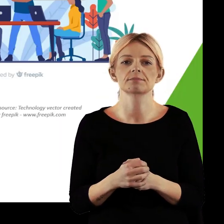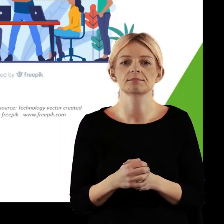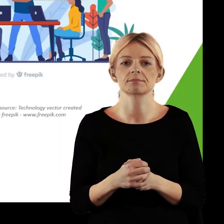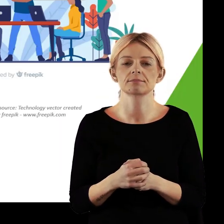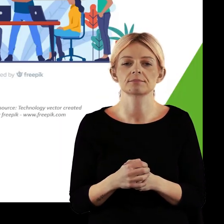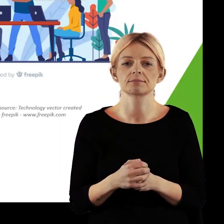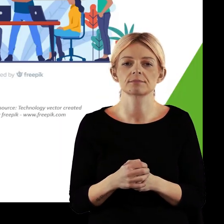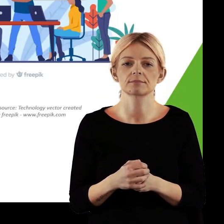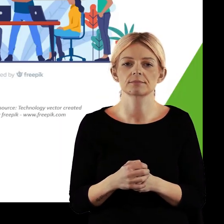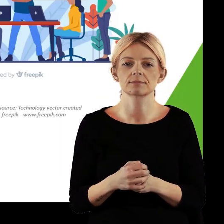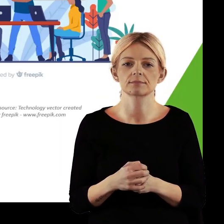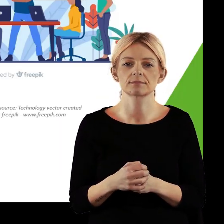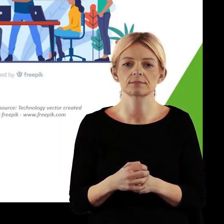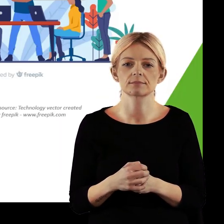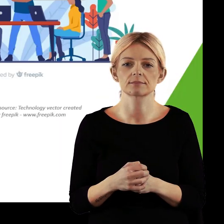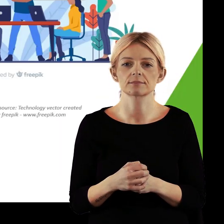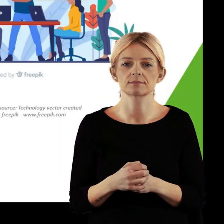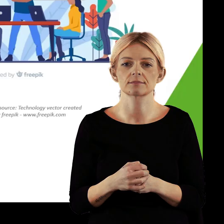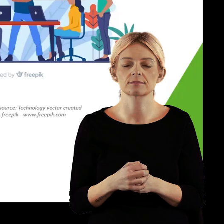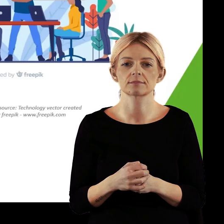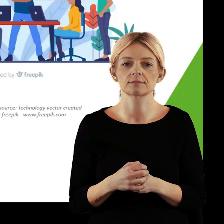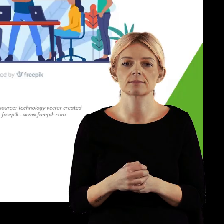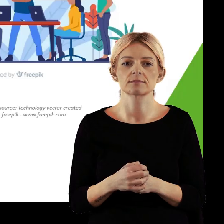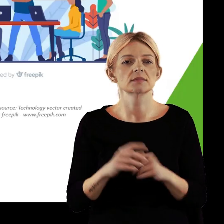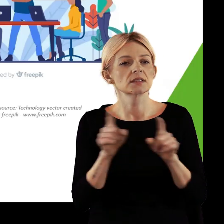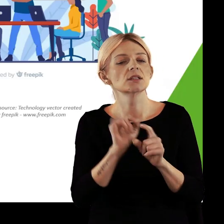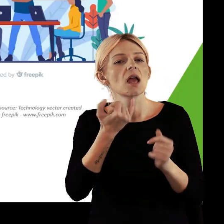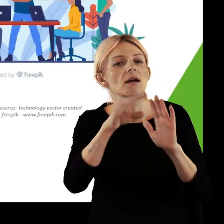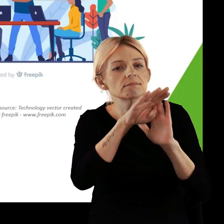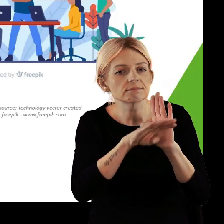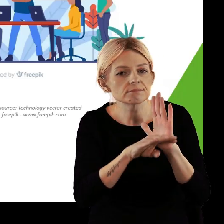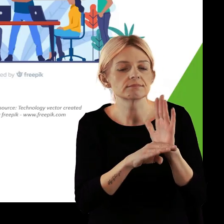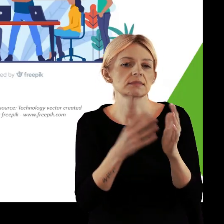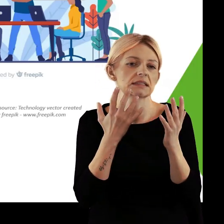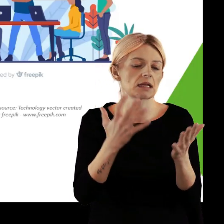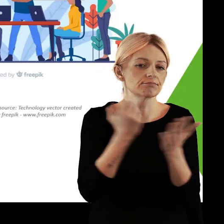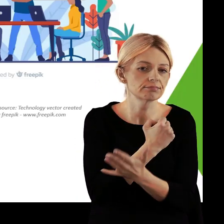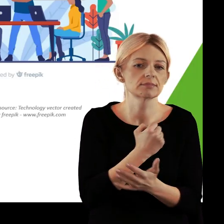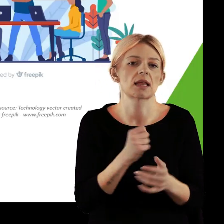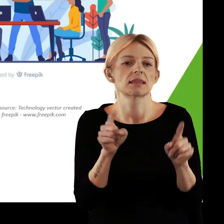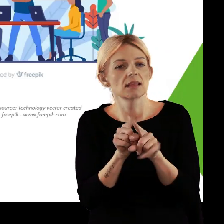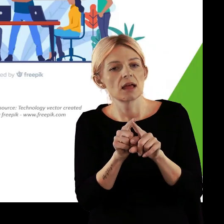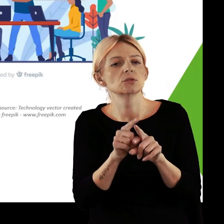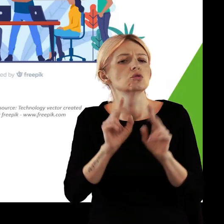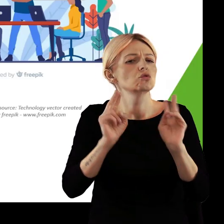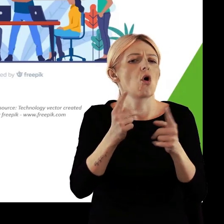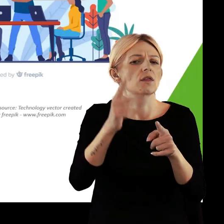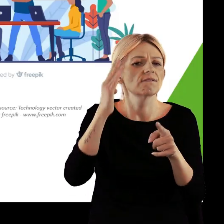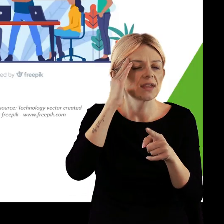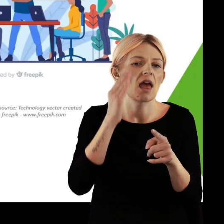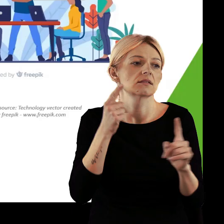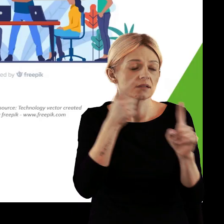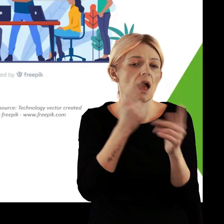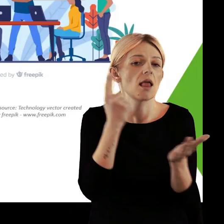other words, how will you know when your goal has been achieved? Once you